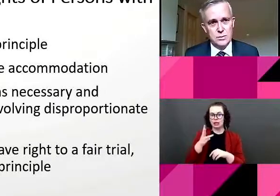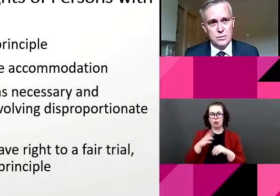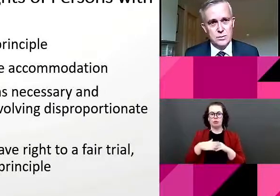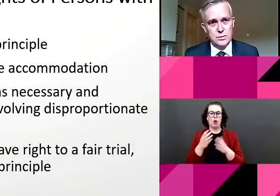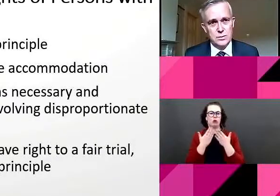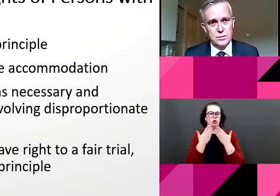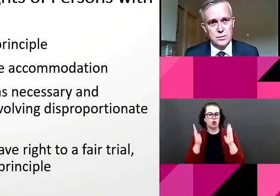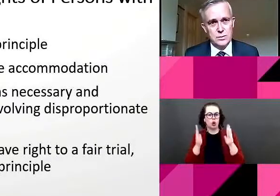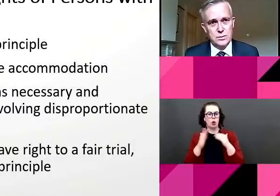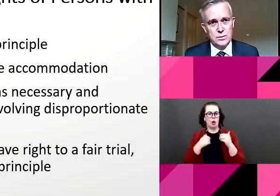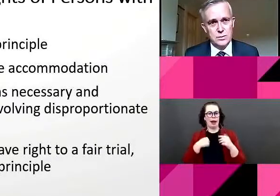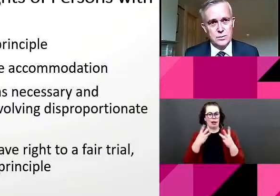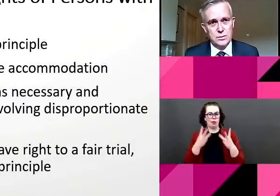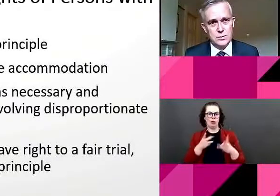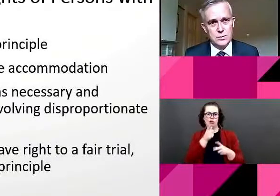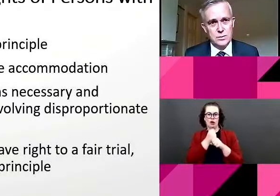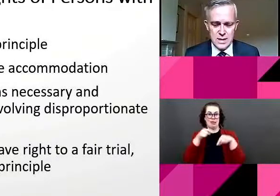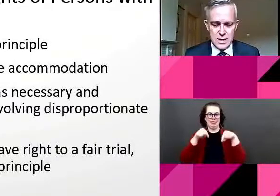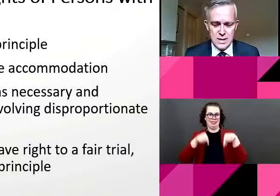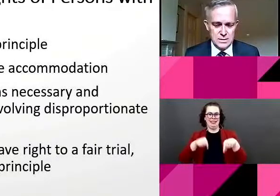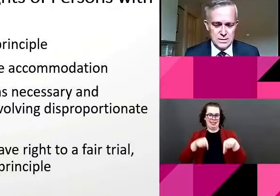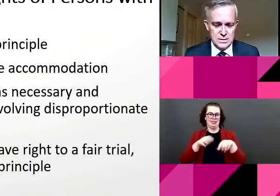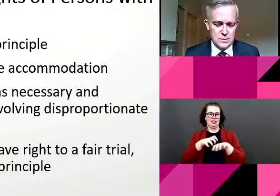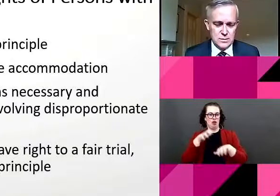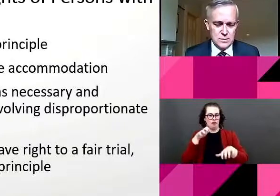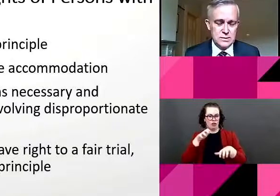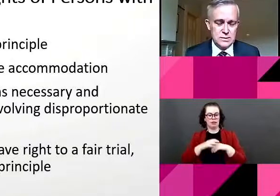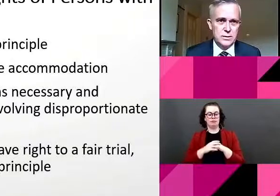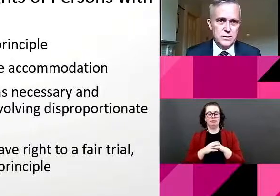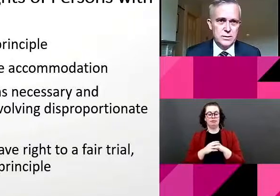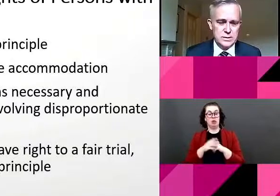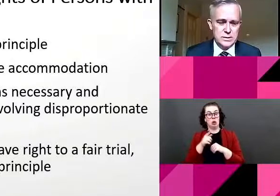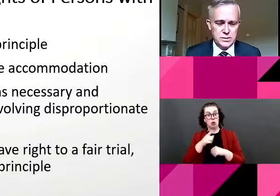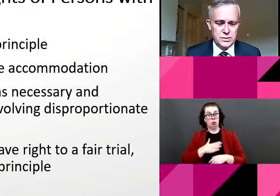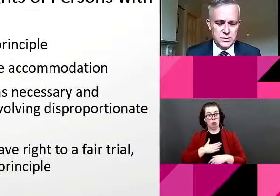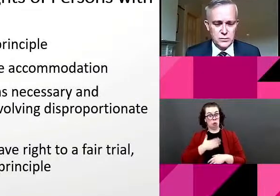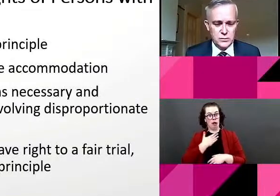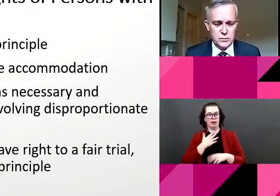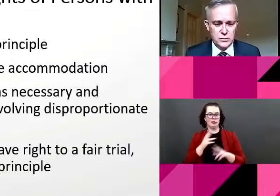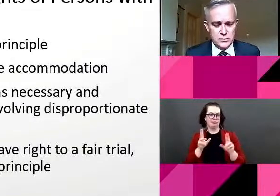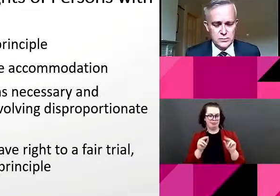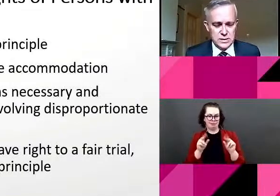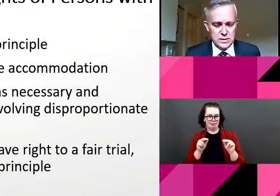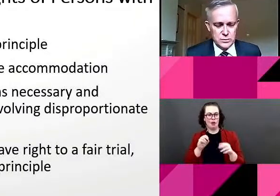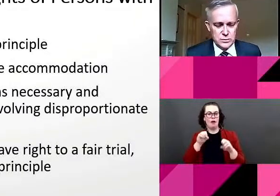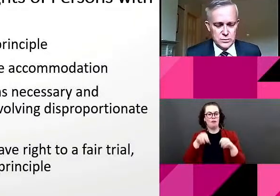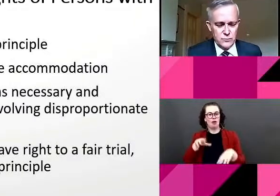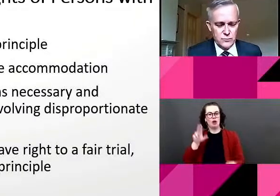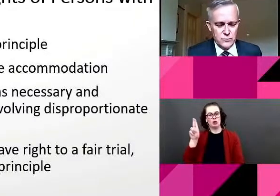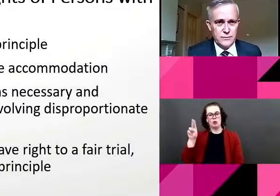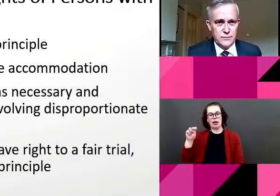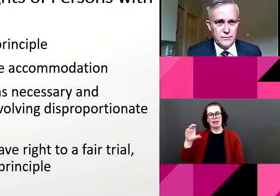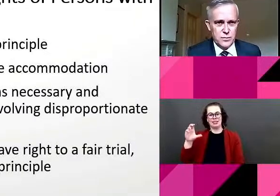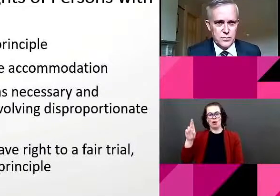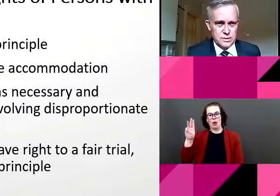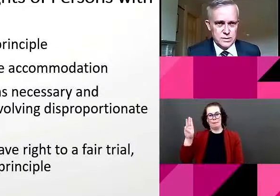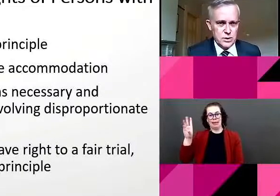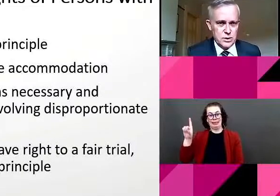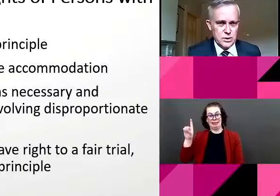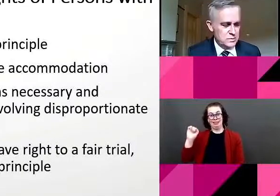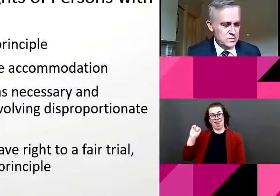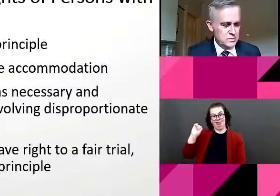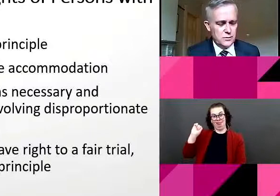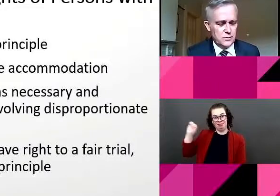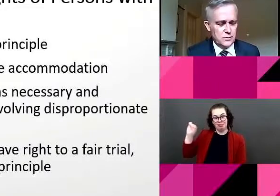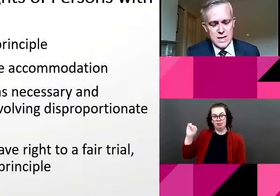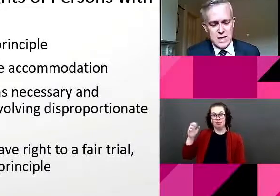particular, you won't be surprised to hear, of course, that the Convention on the Rights of Persons with Disability were really very important in